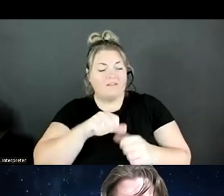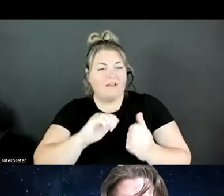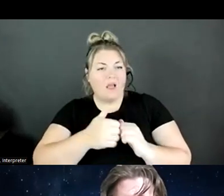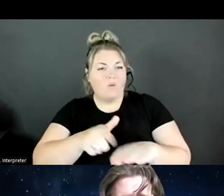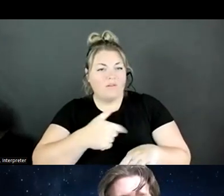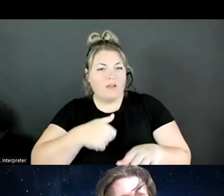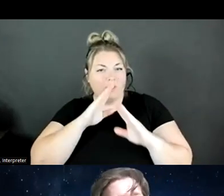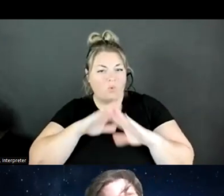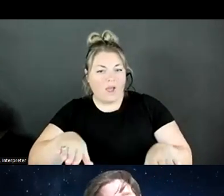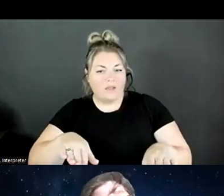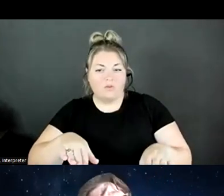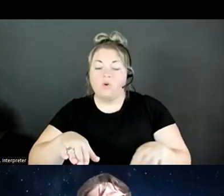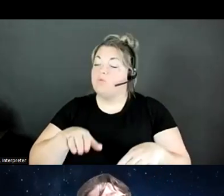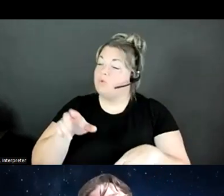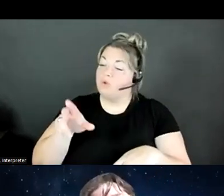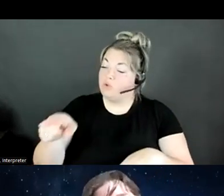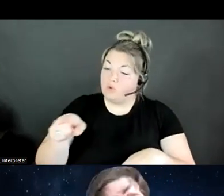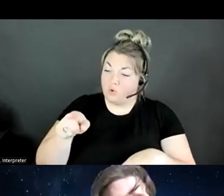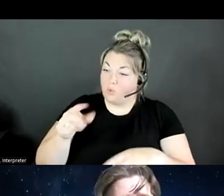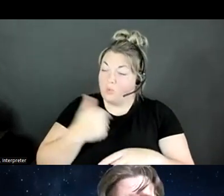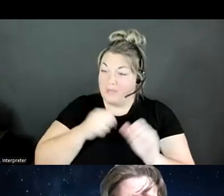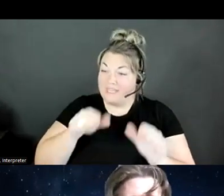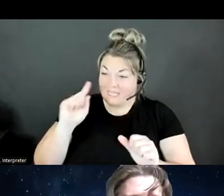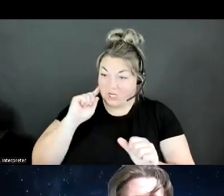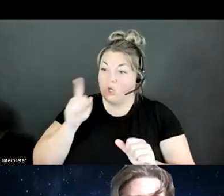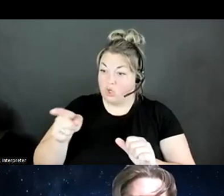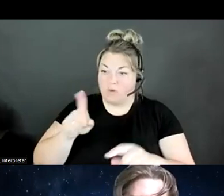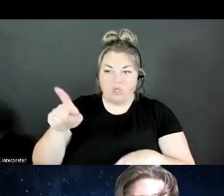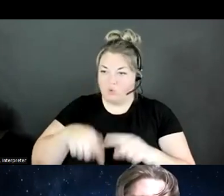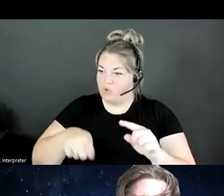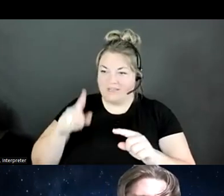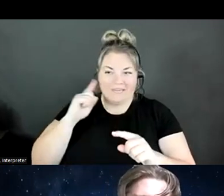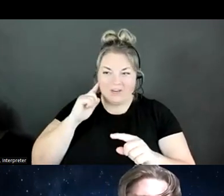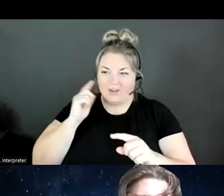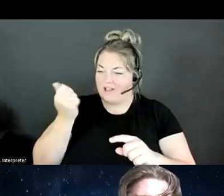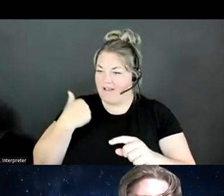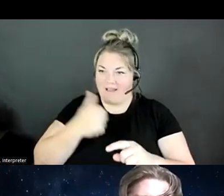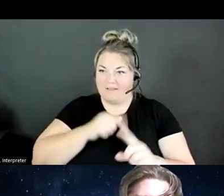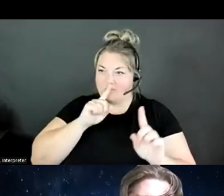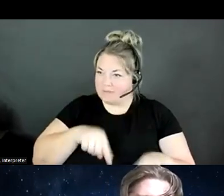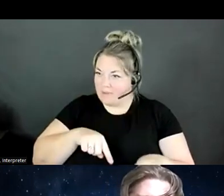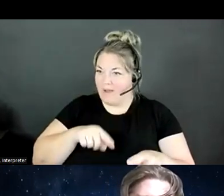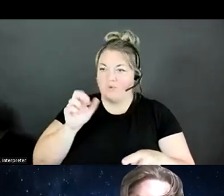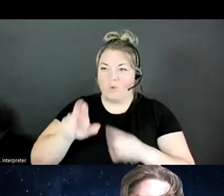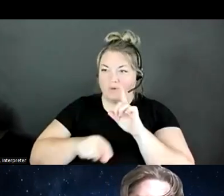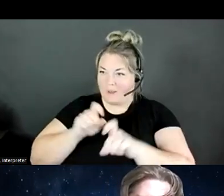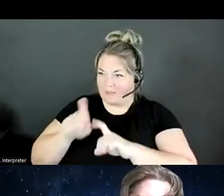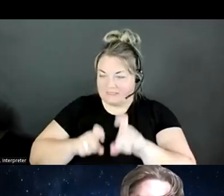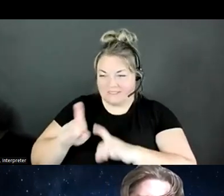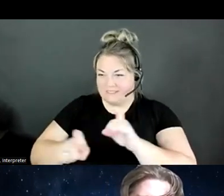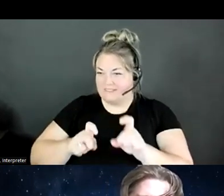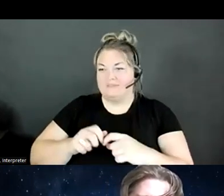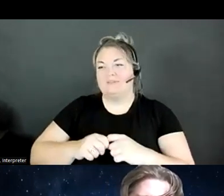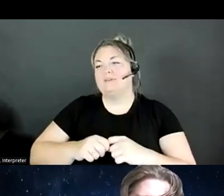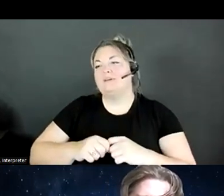quiet? Well, we can hear you, but you couldn't hear us respond, the members responding to